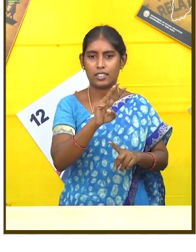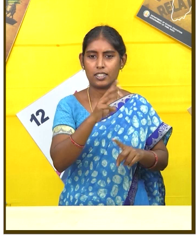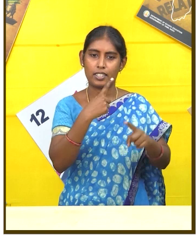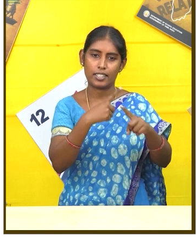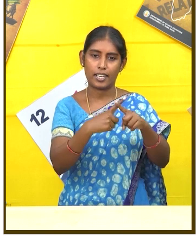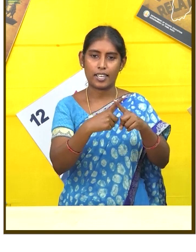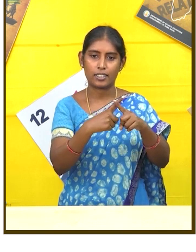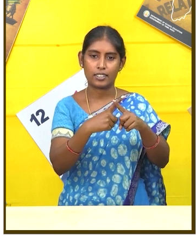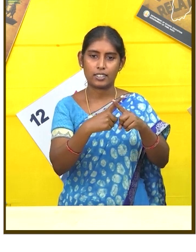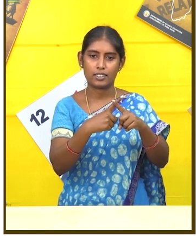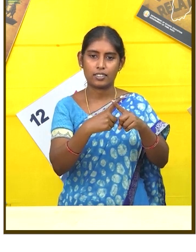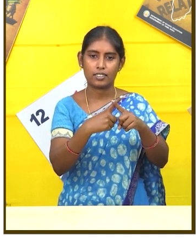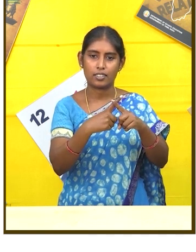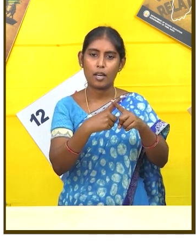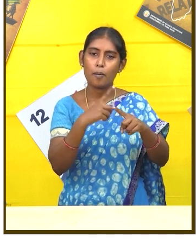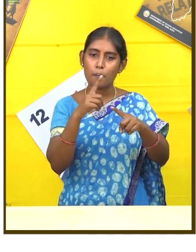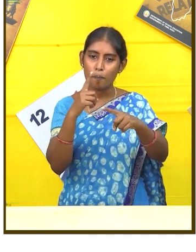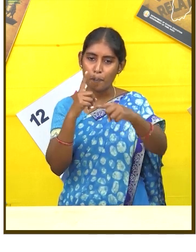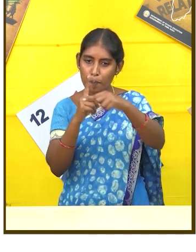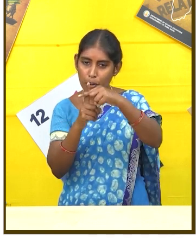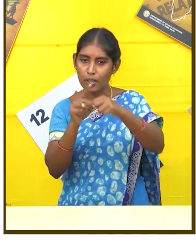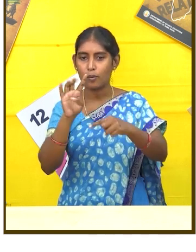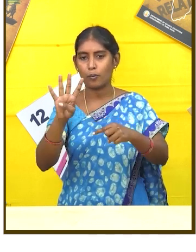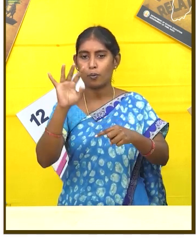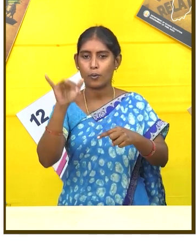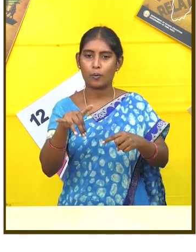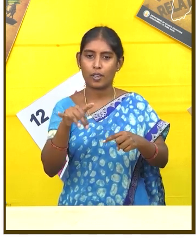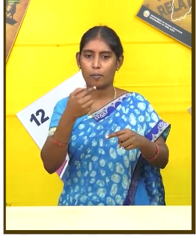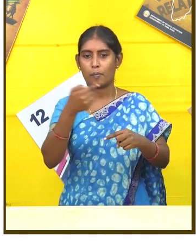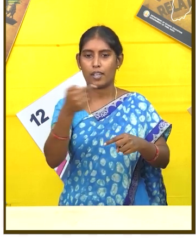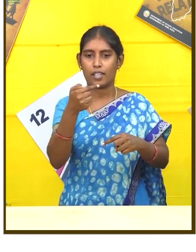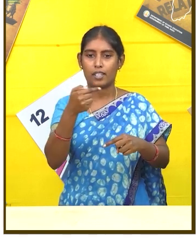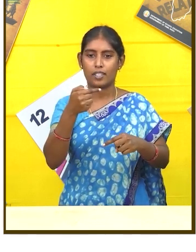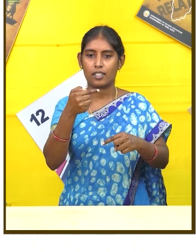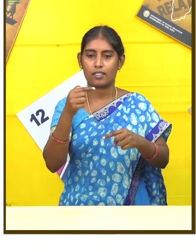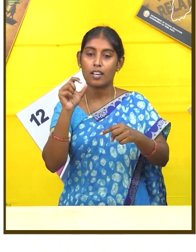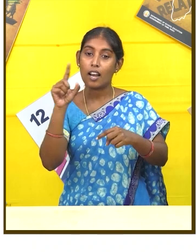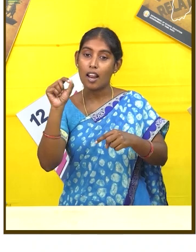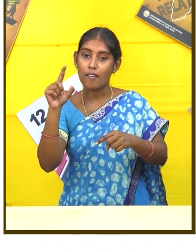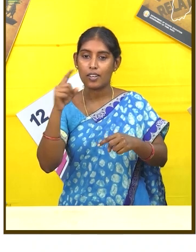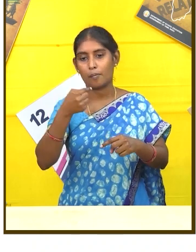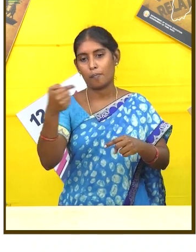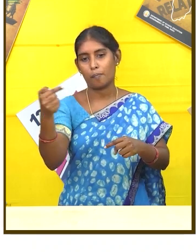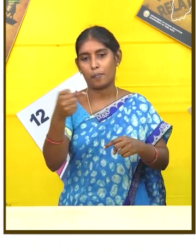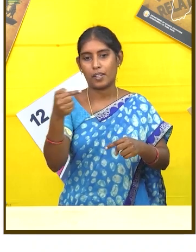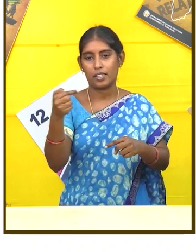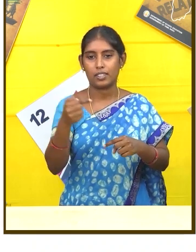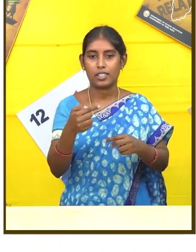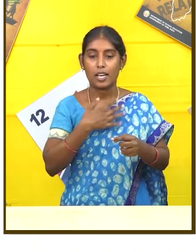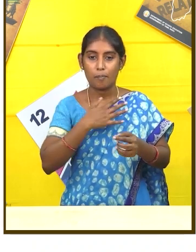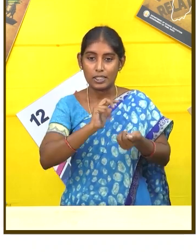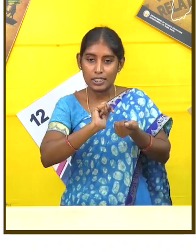so minus, plus 4y, so minus, plus 11, so